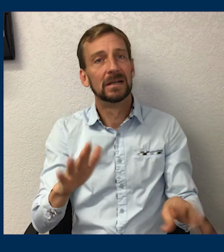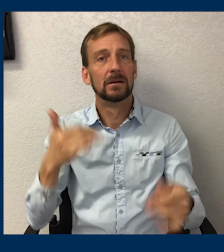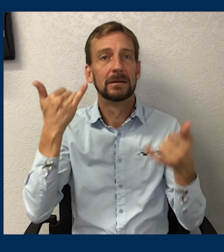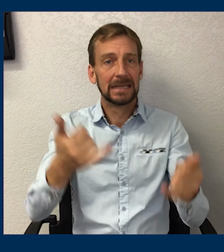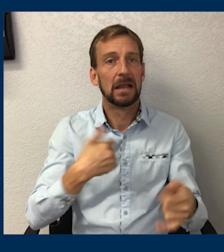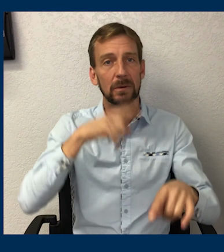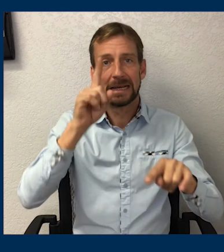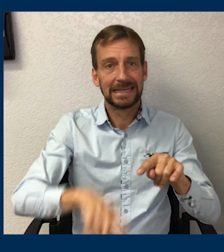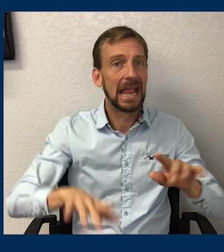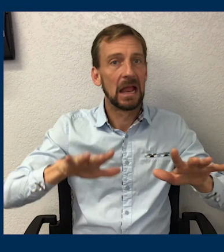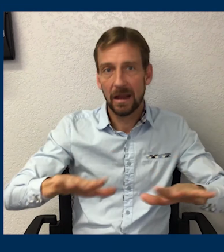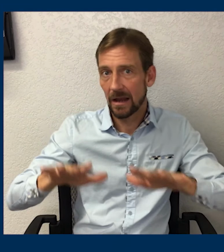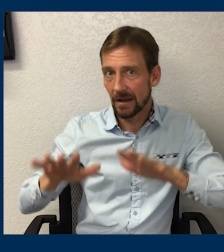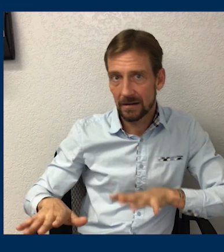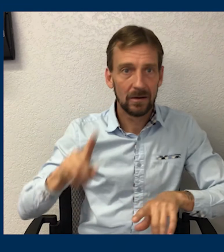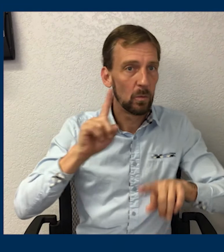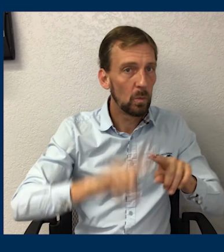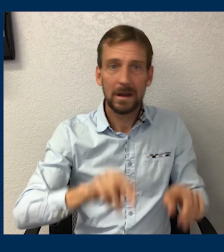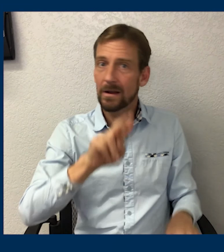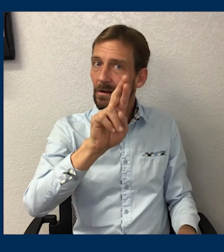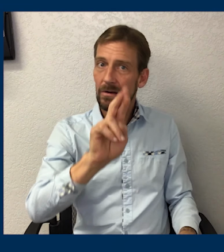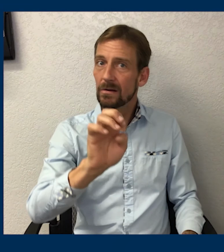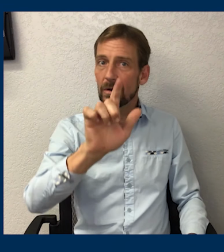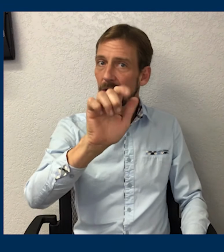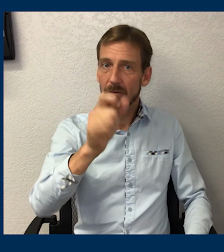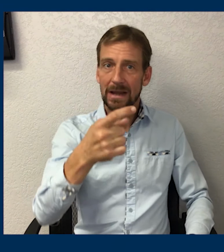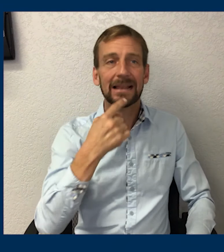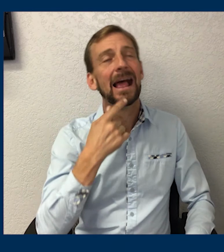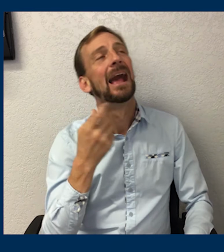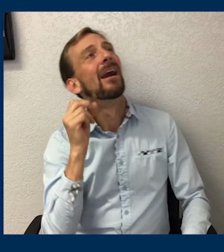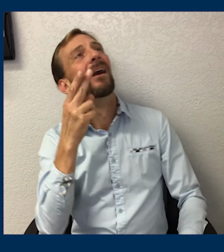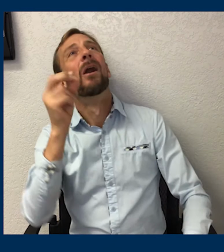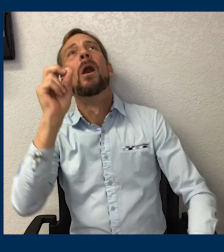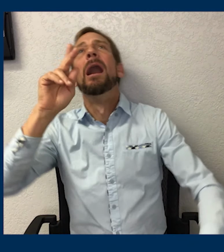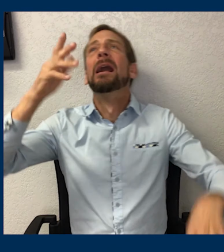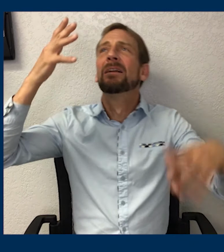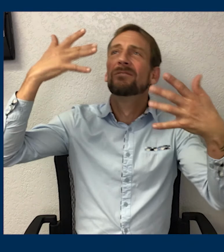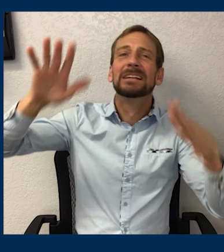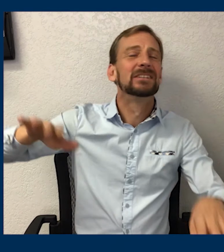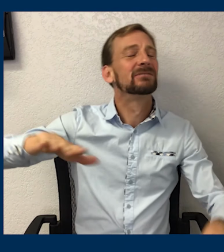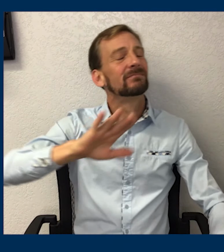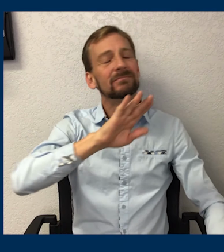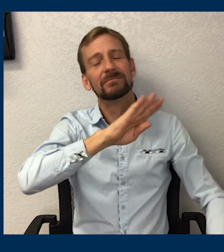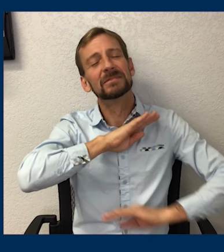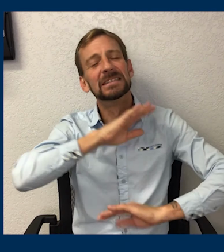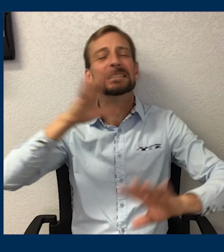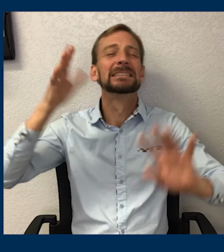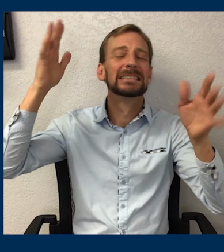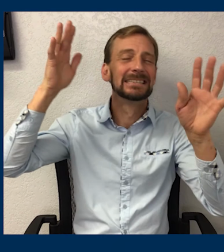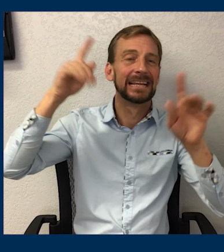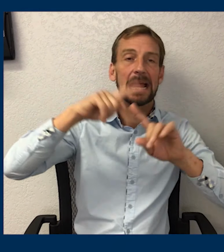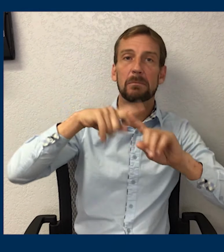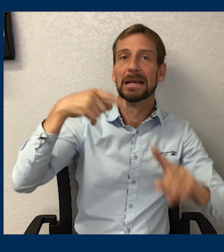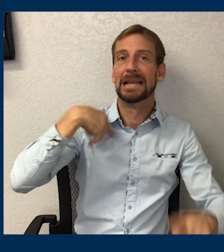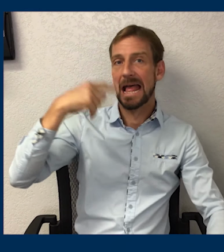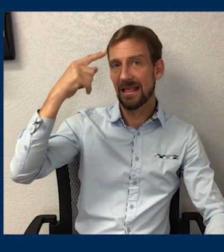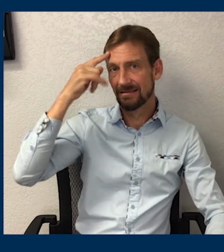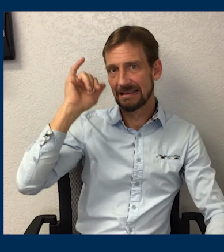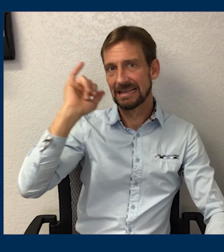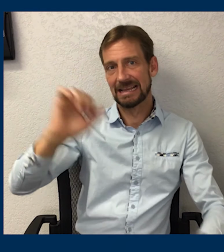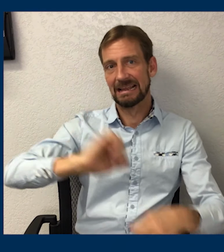can't relax. We can't, say, all right, it's over. I think that's what the virus looks forward to, is that we